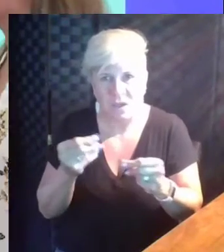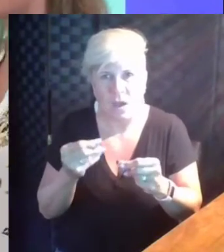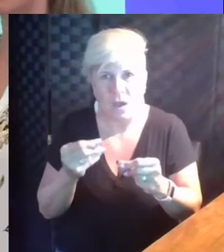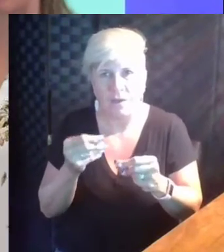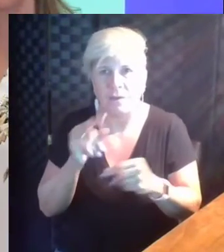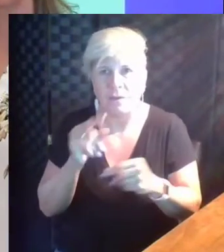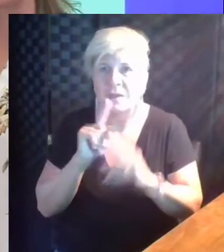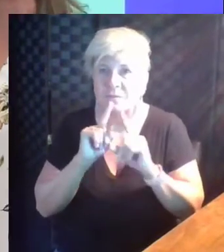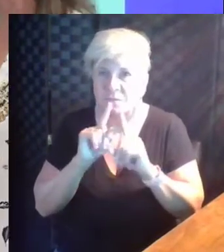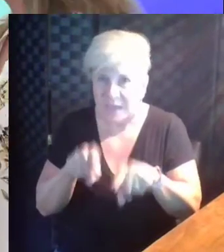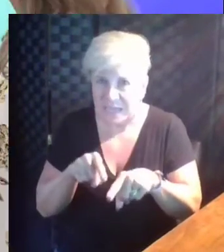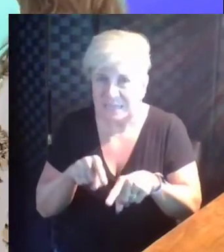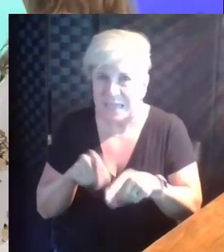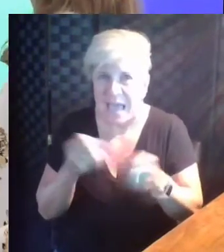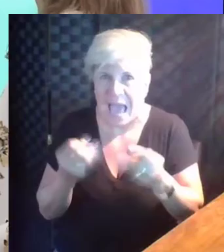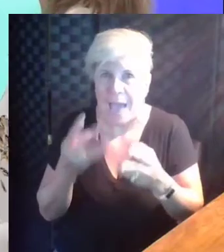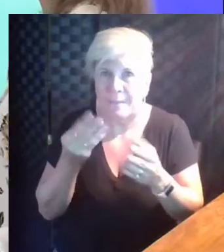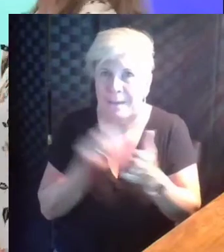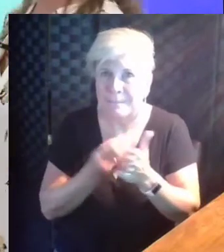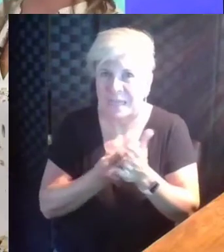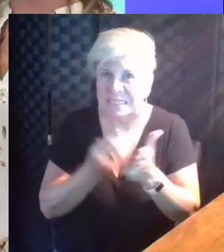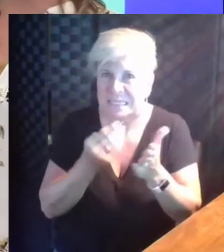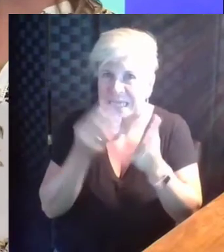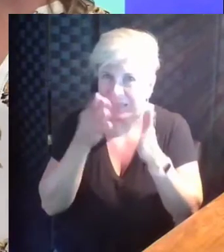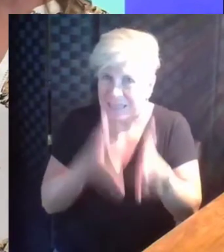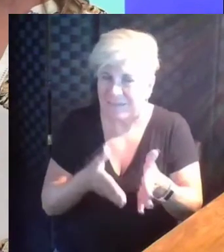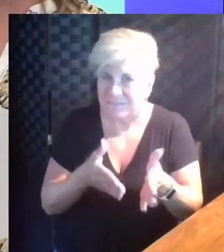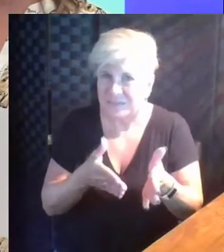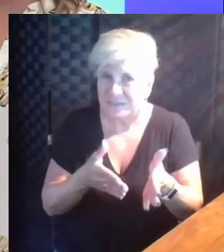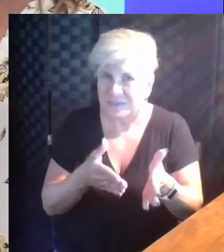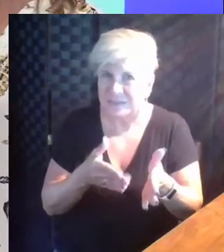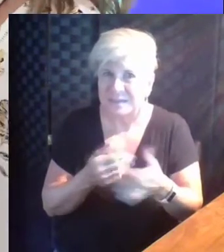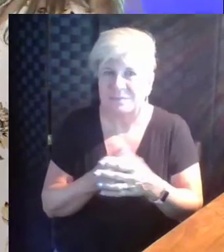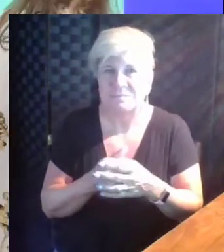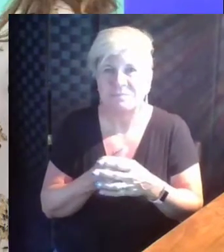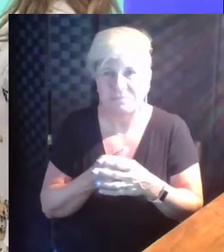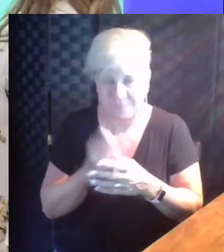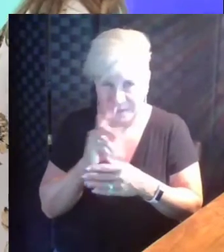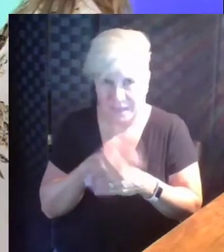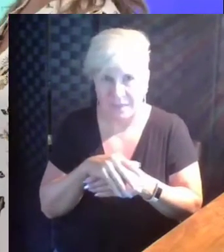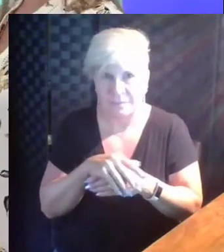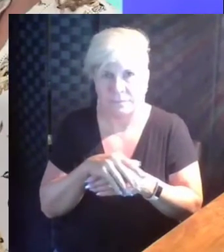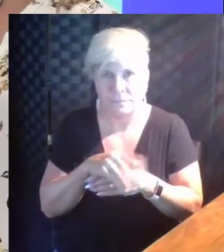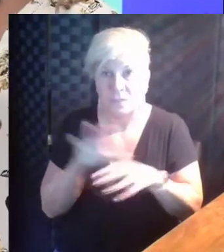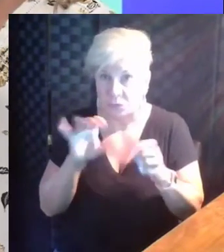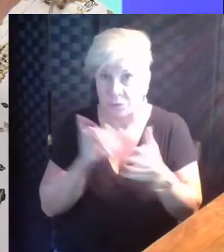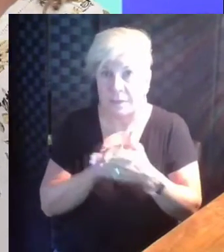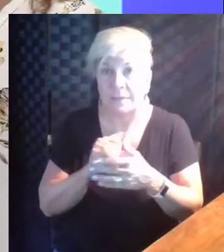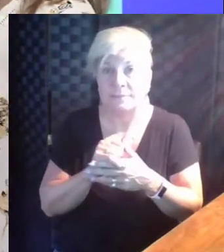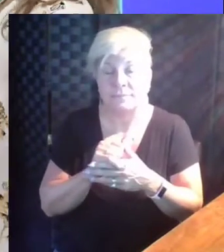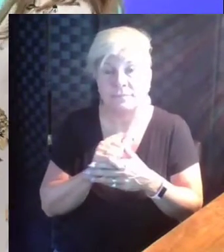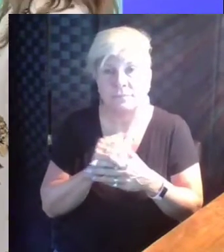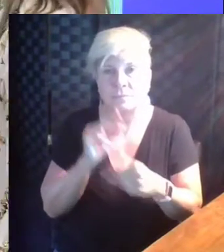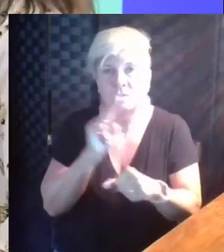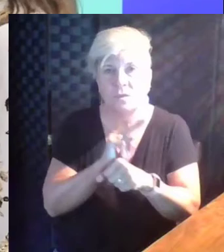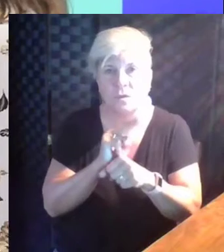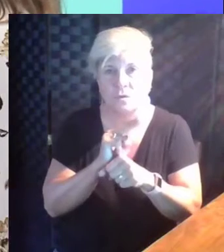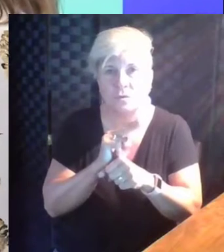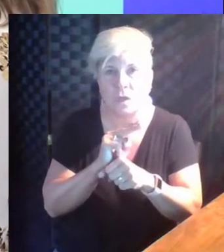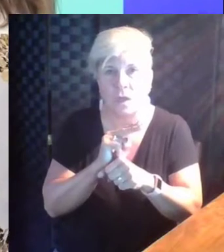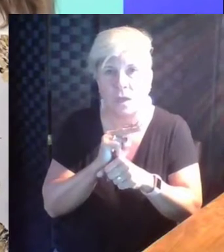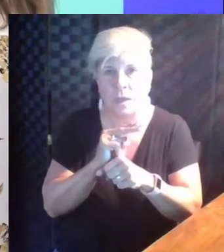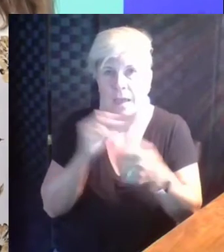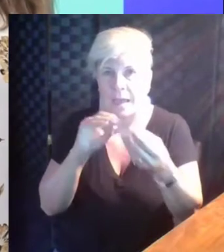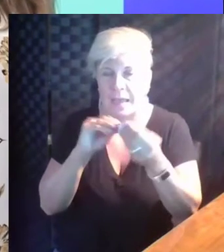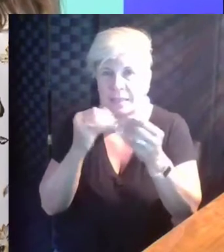or the equation I need to solve to find how much money Sarah has left. Okay, let's do that. Let's use an open number line